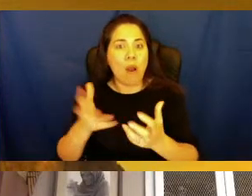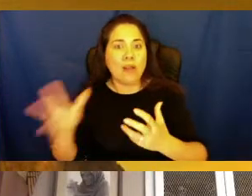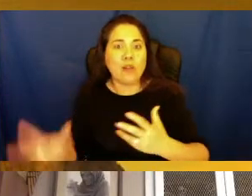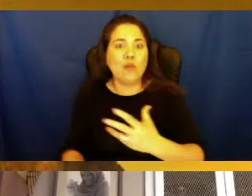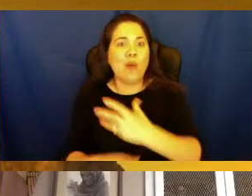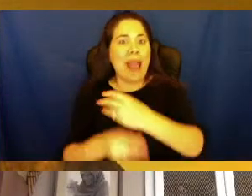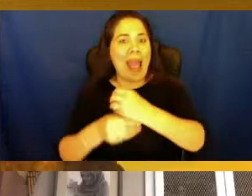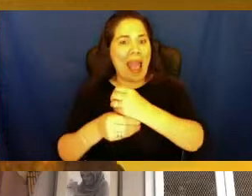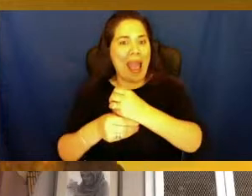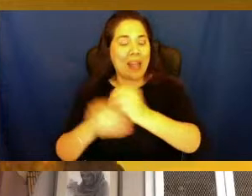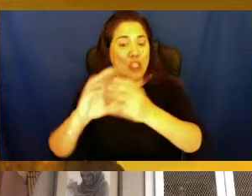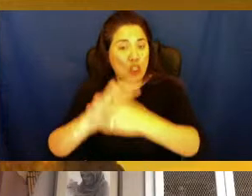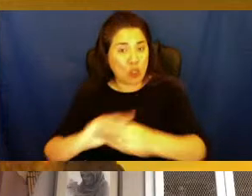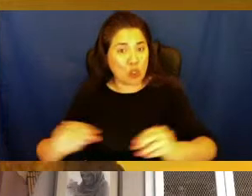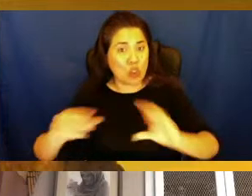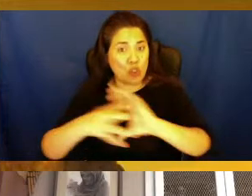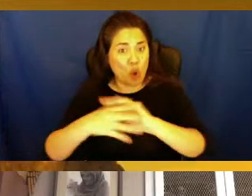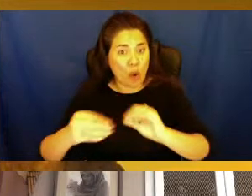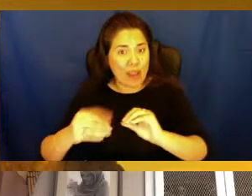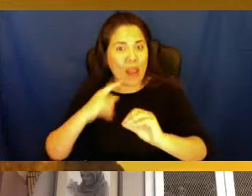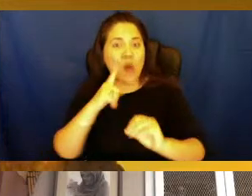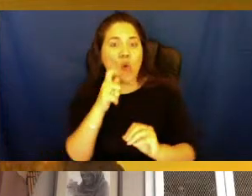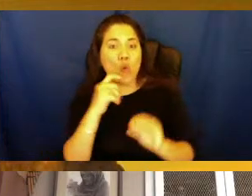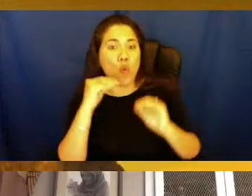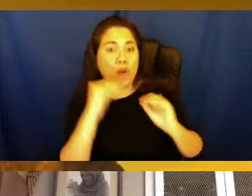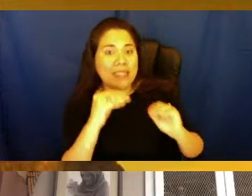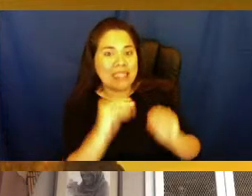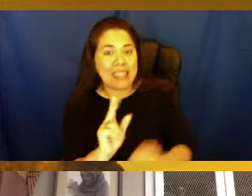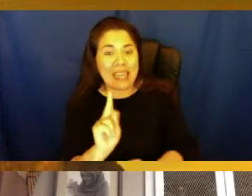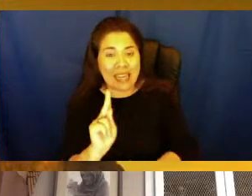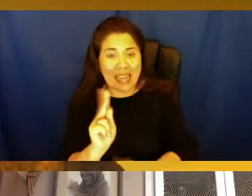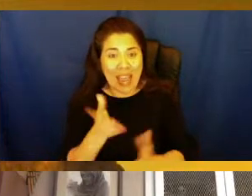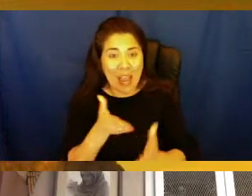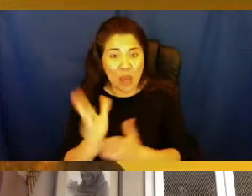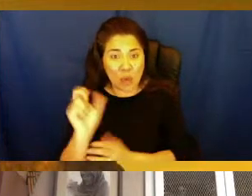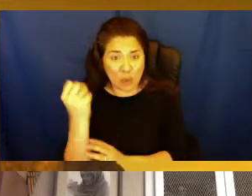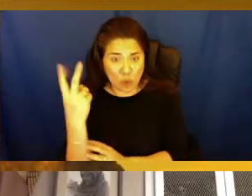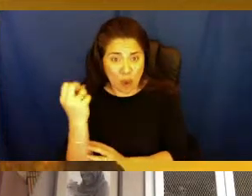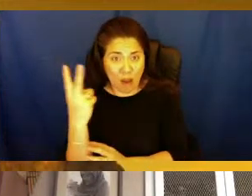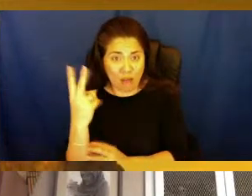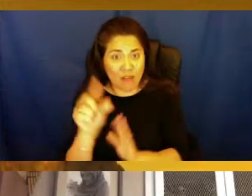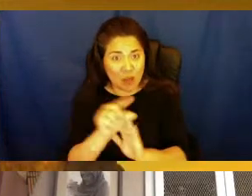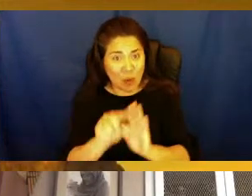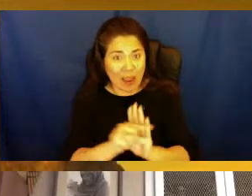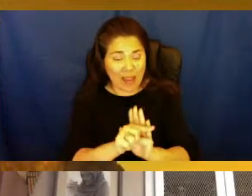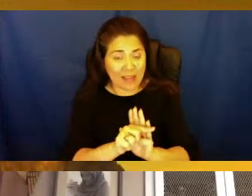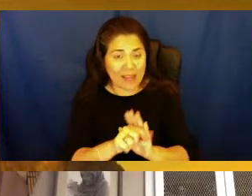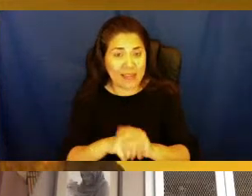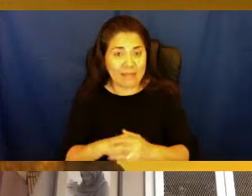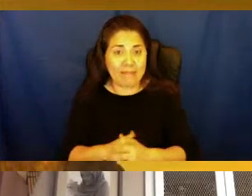narratives that young people are learning in pre-K through 12 and higher education.